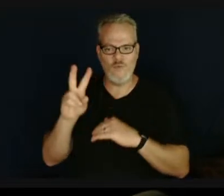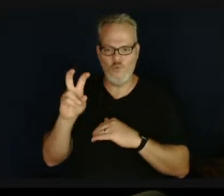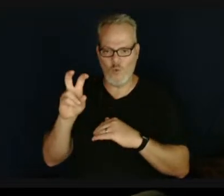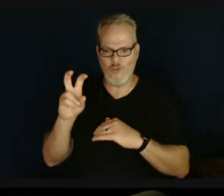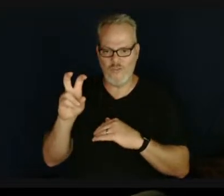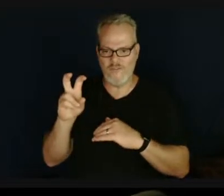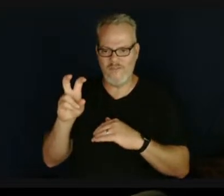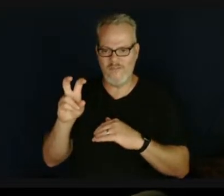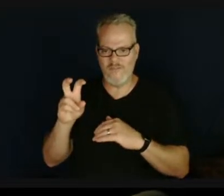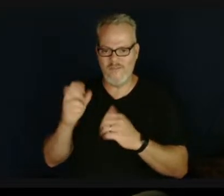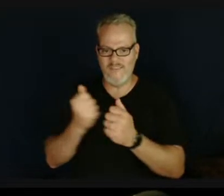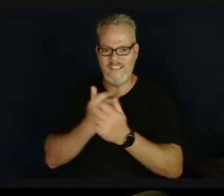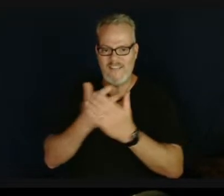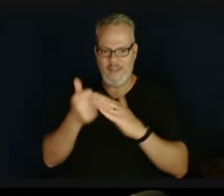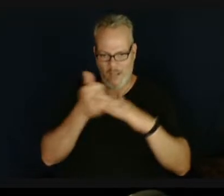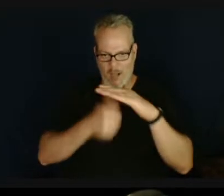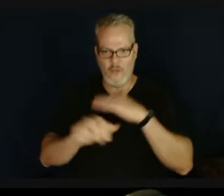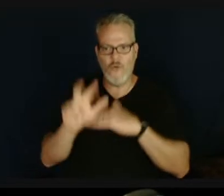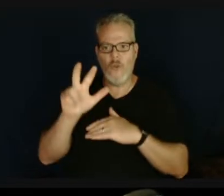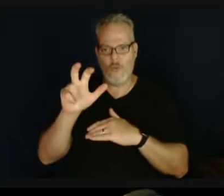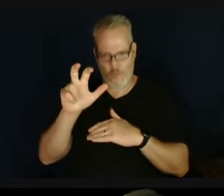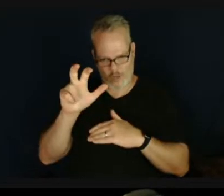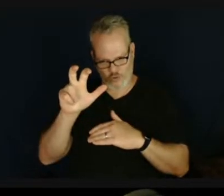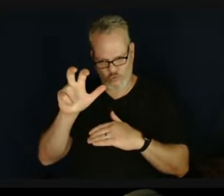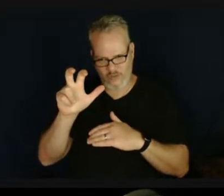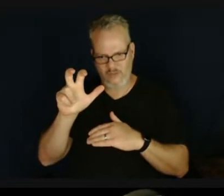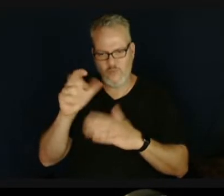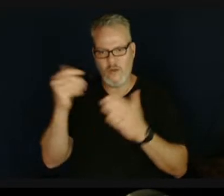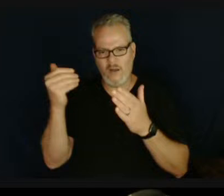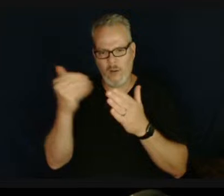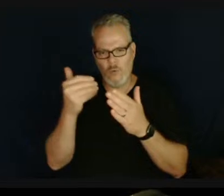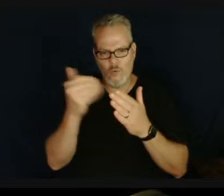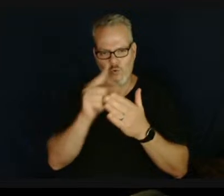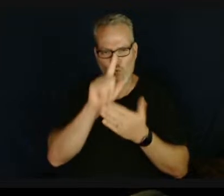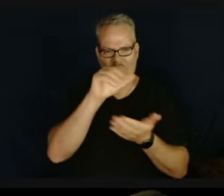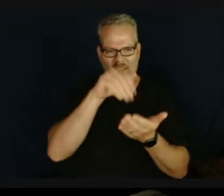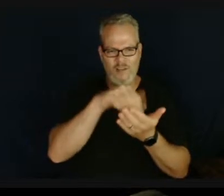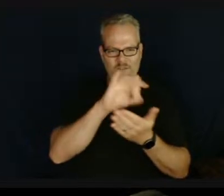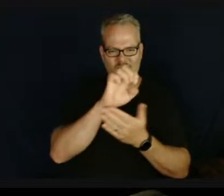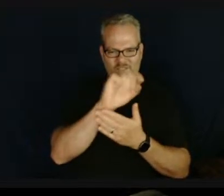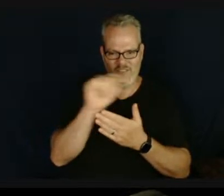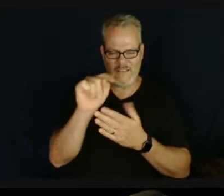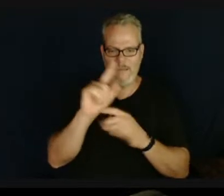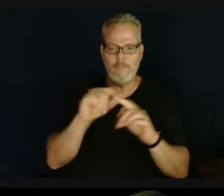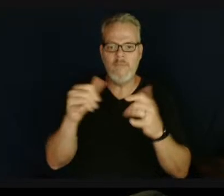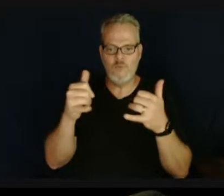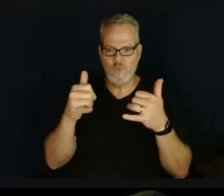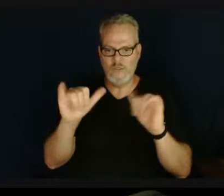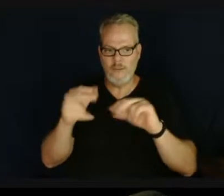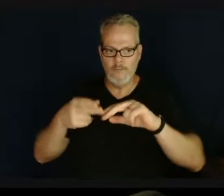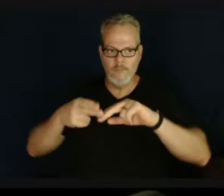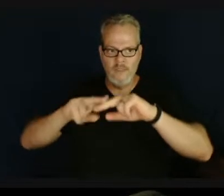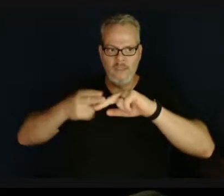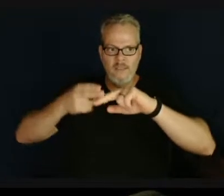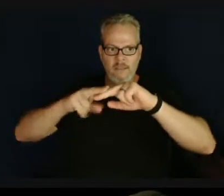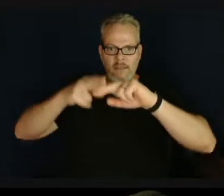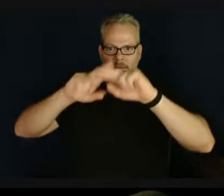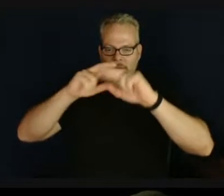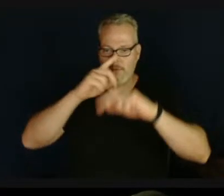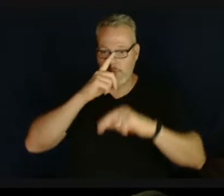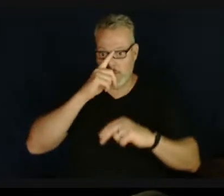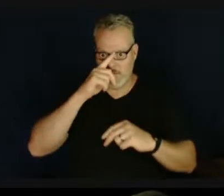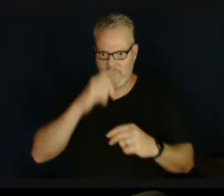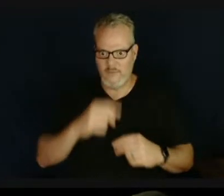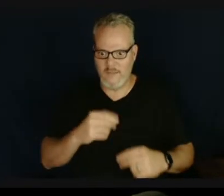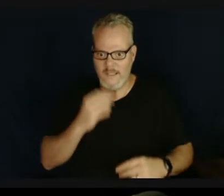under 300 here, getting a little bit closer to the 1,000-foot threshold that we're still really building up. And so let me